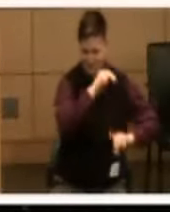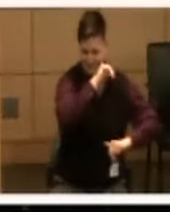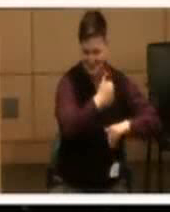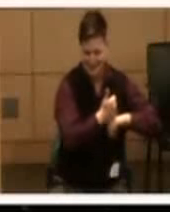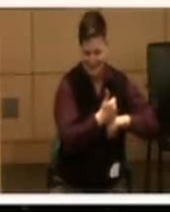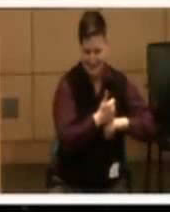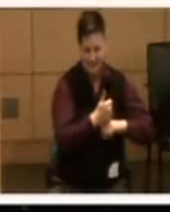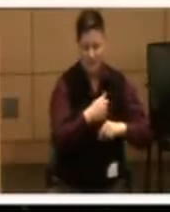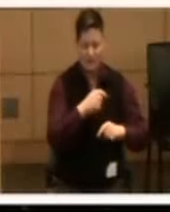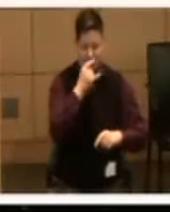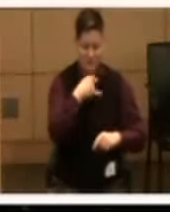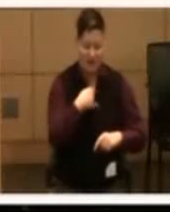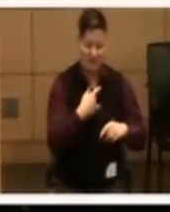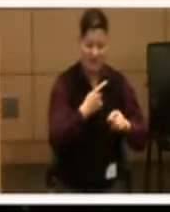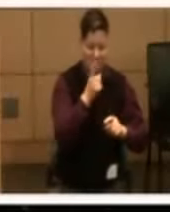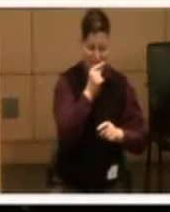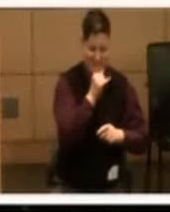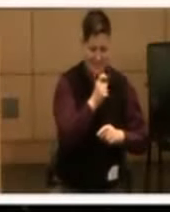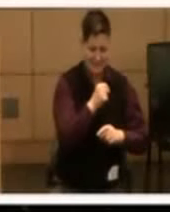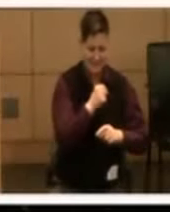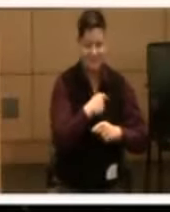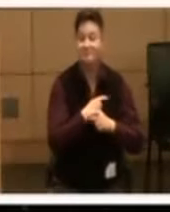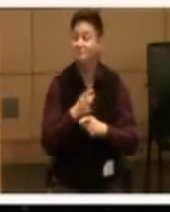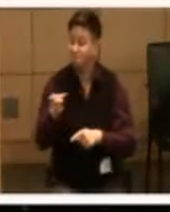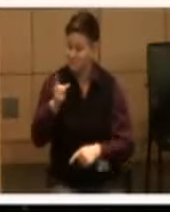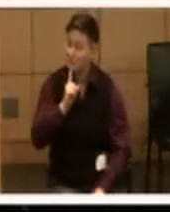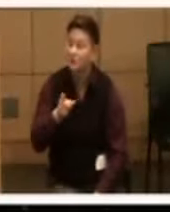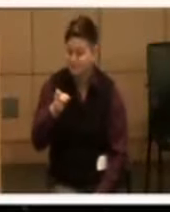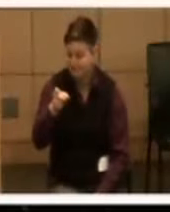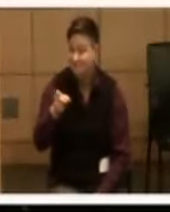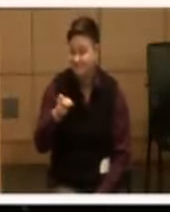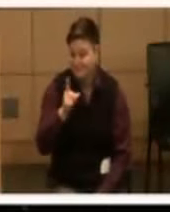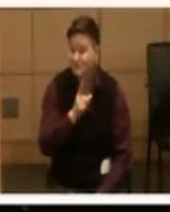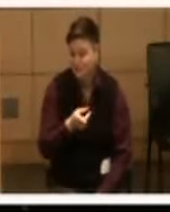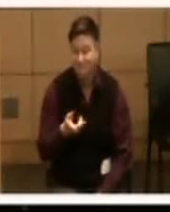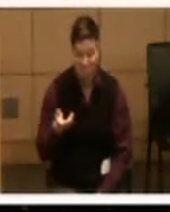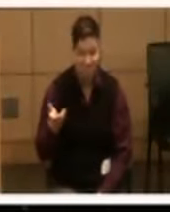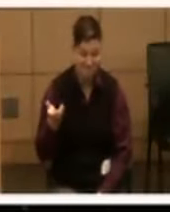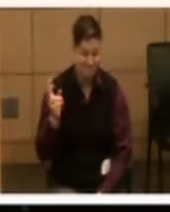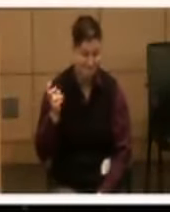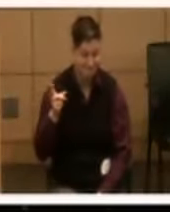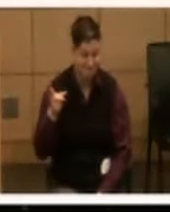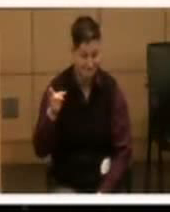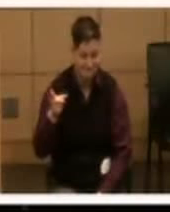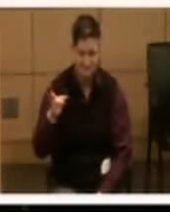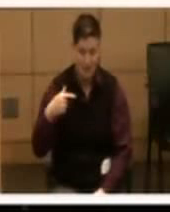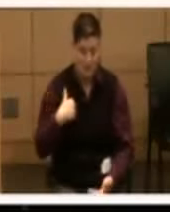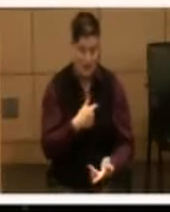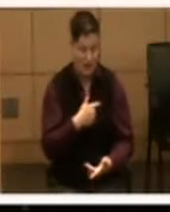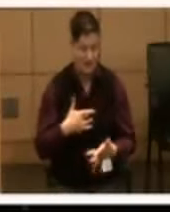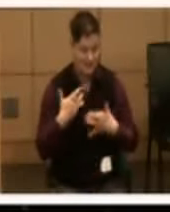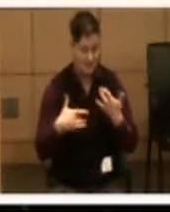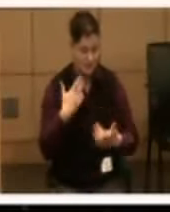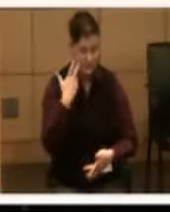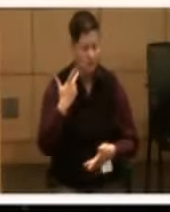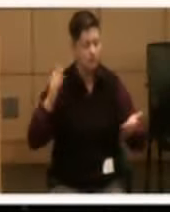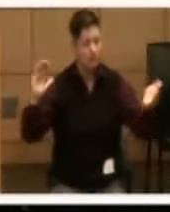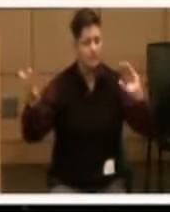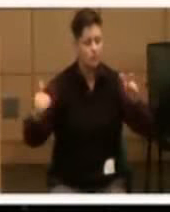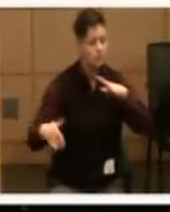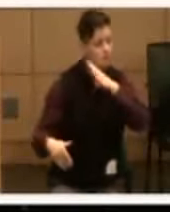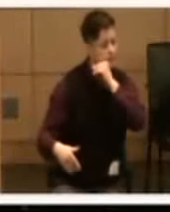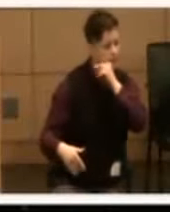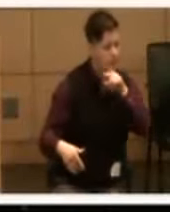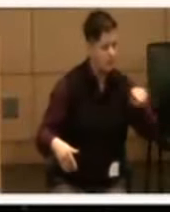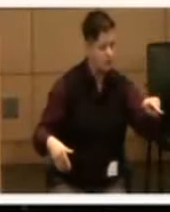faking it, right? Acute, yeah. No, absolutely. And that is something that we're excited to see if there is a performance